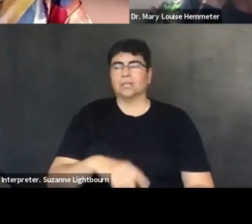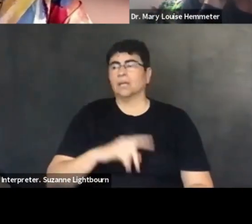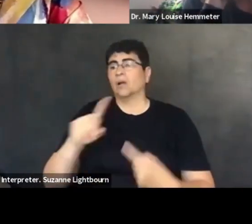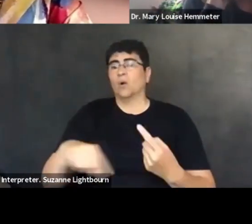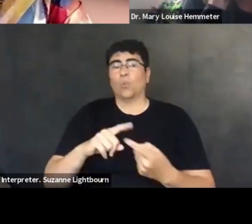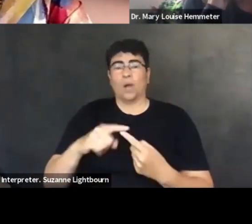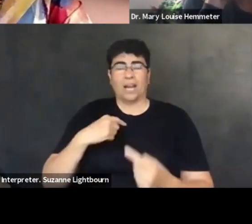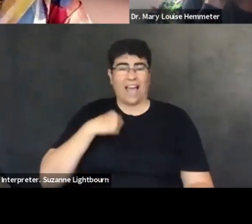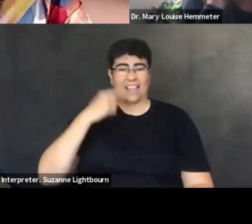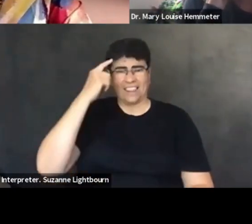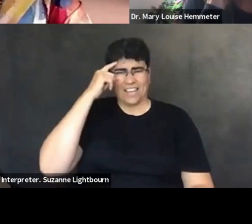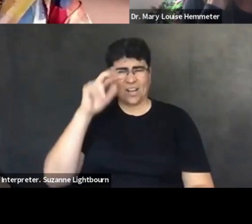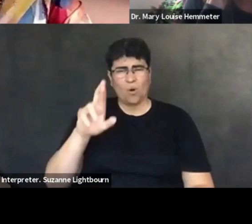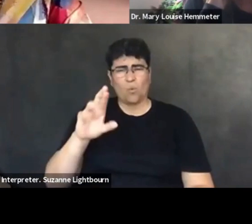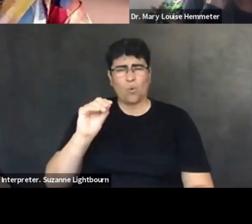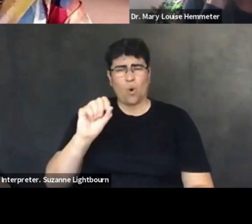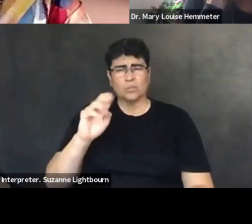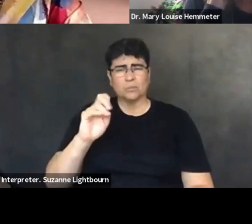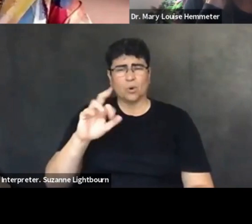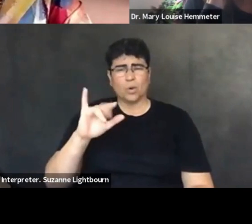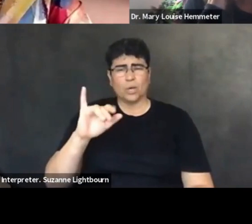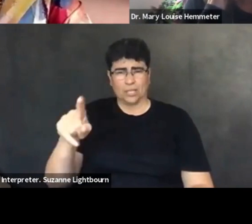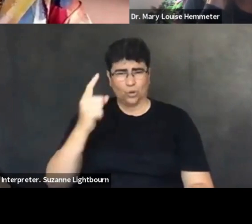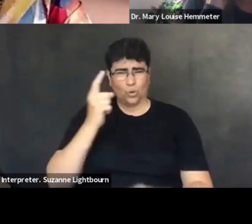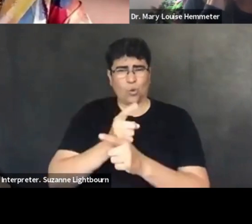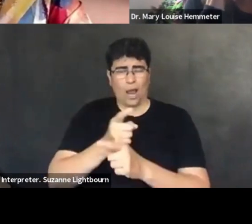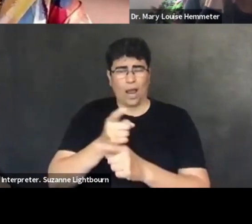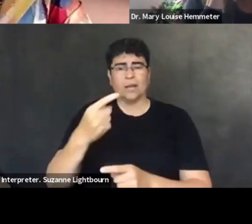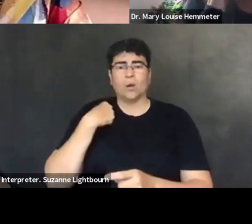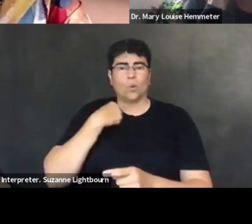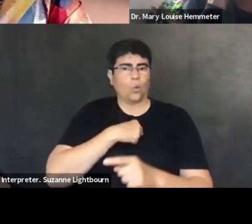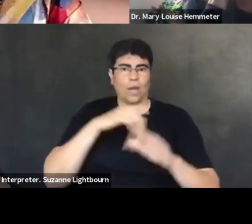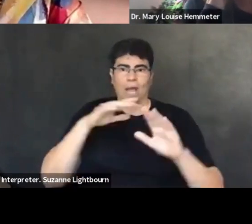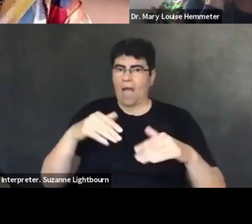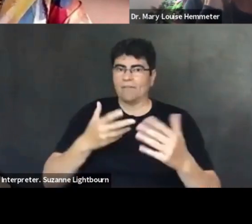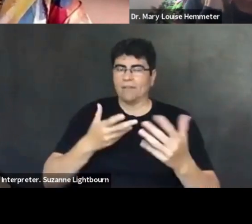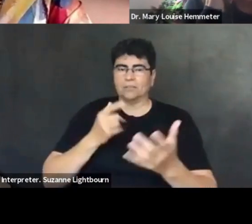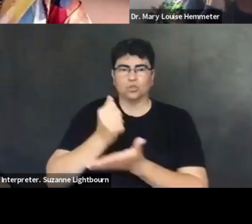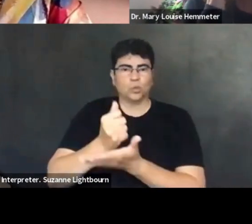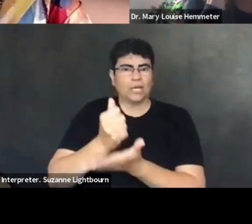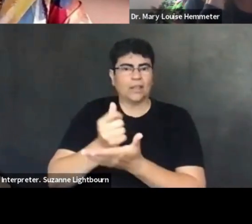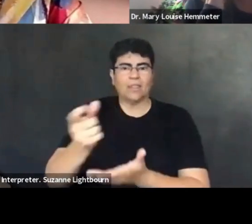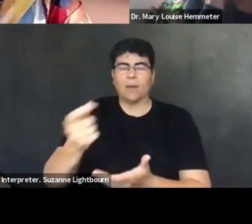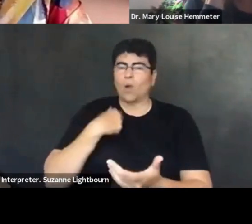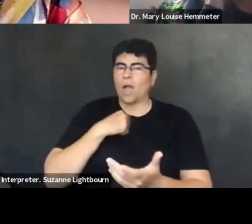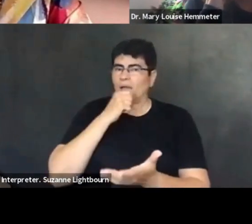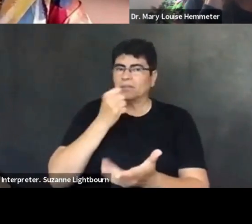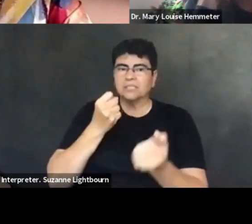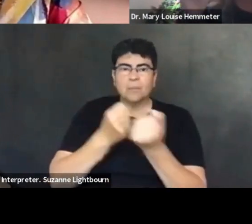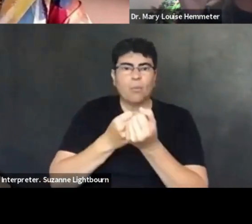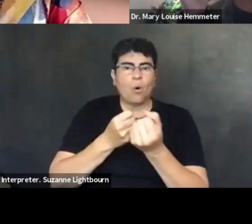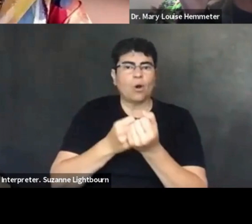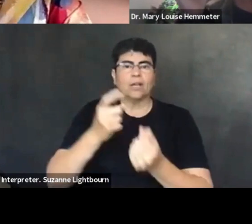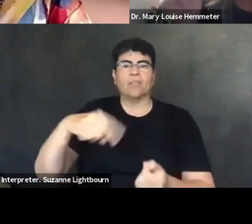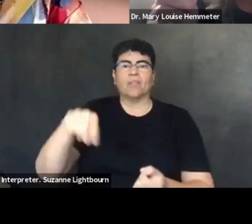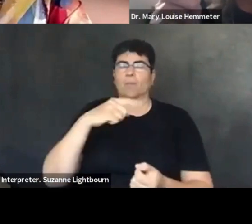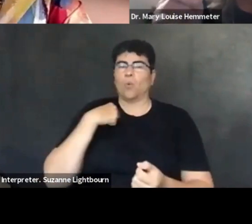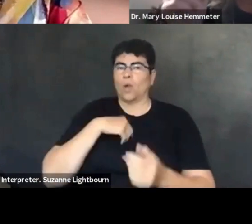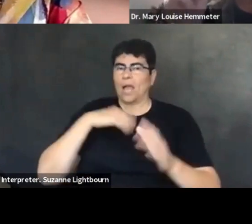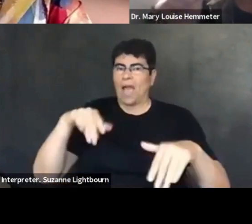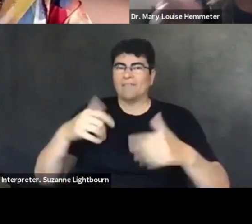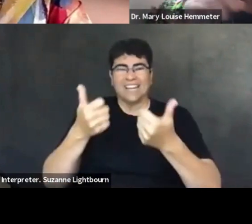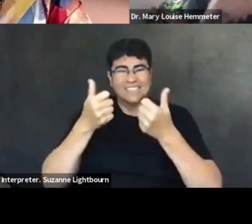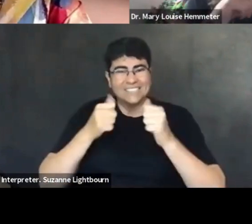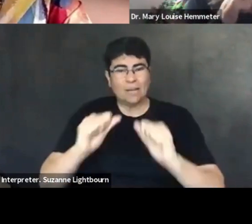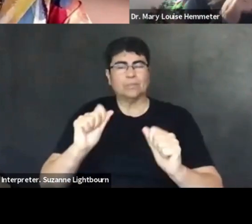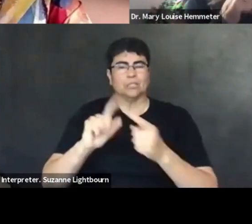think, Rosemarie, you're exactly right. We haven't treated them, we haven't supported them, we haven't even